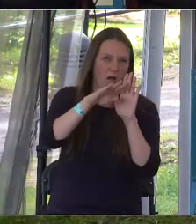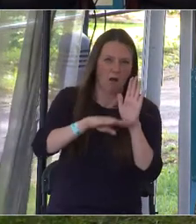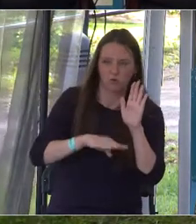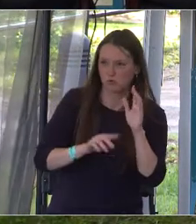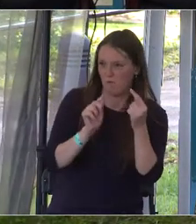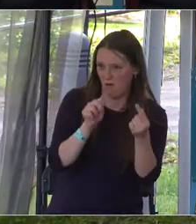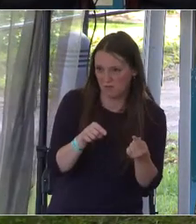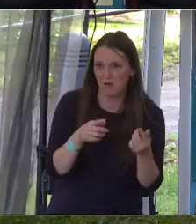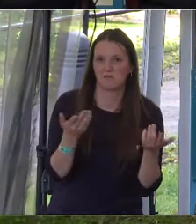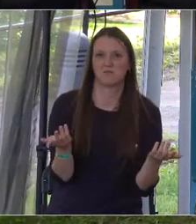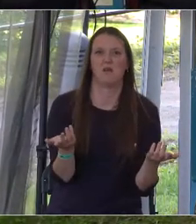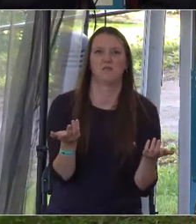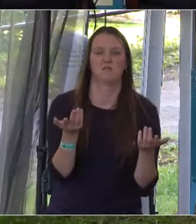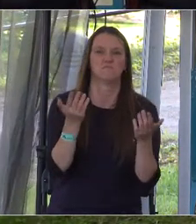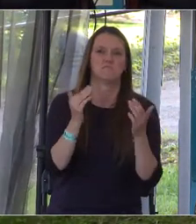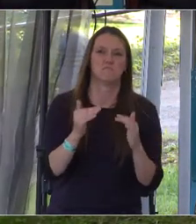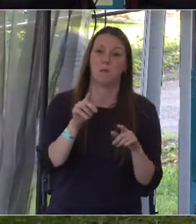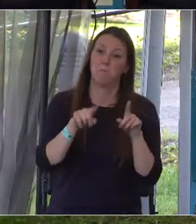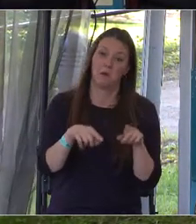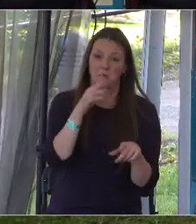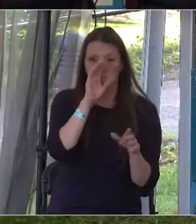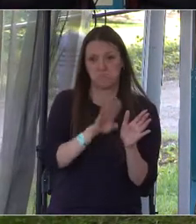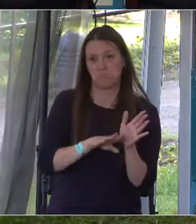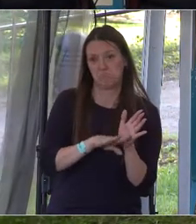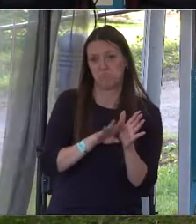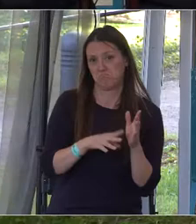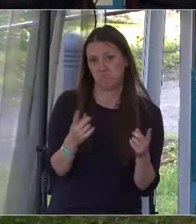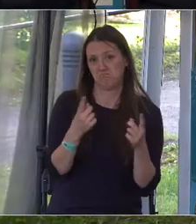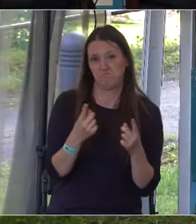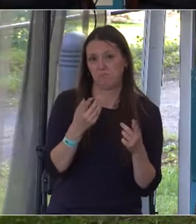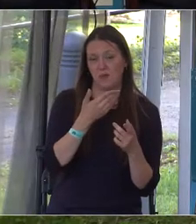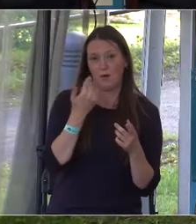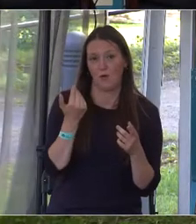Some of them were harmless. So